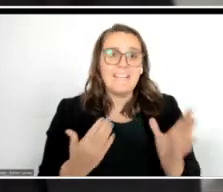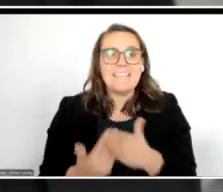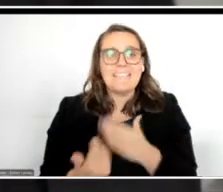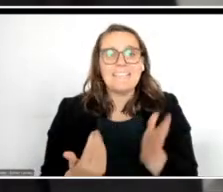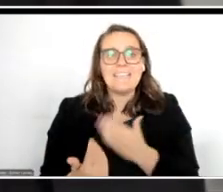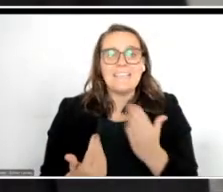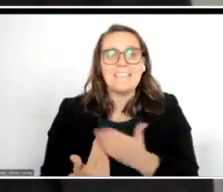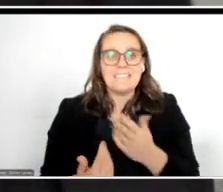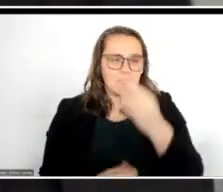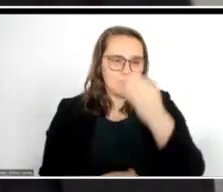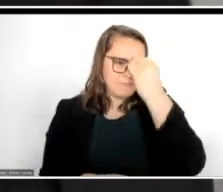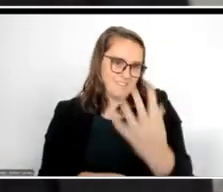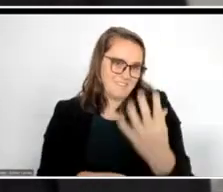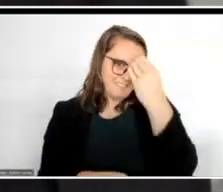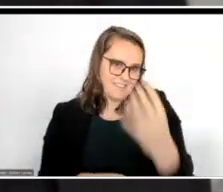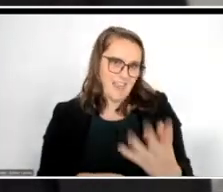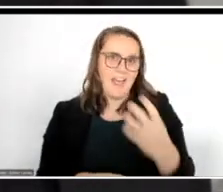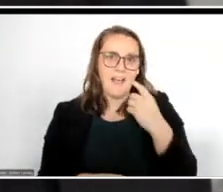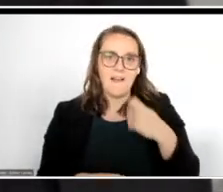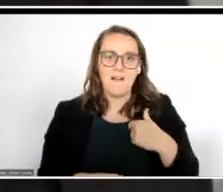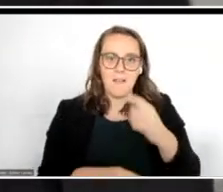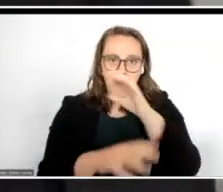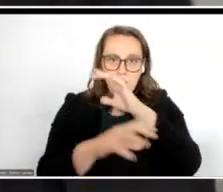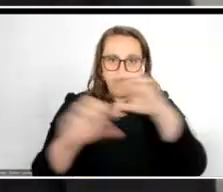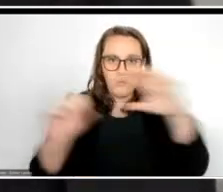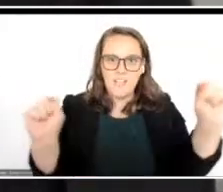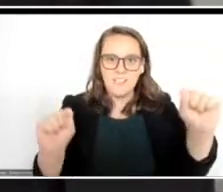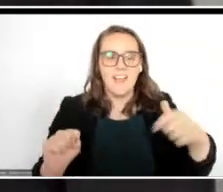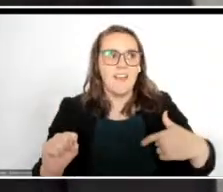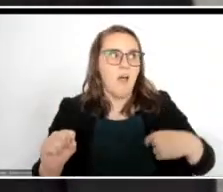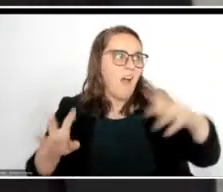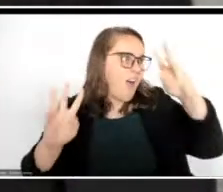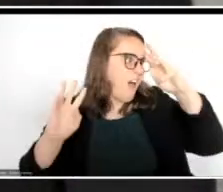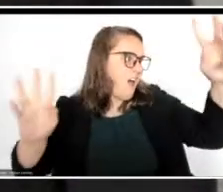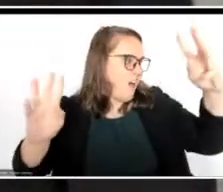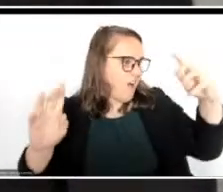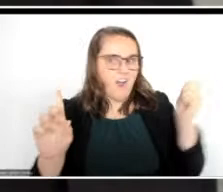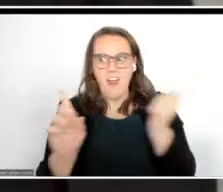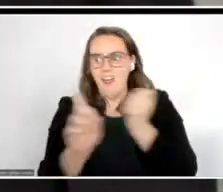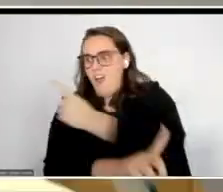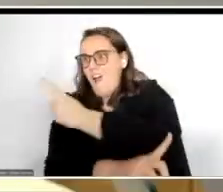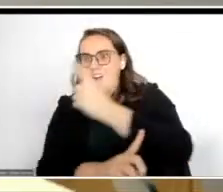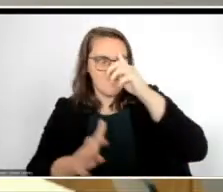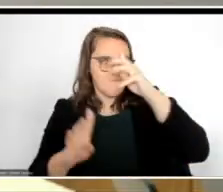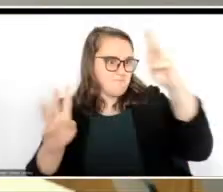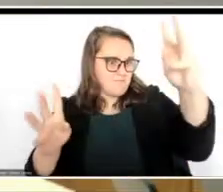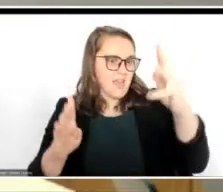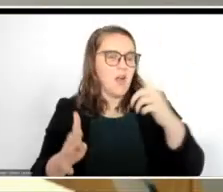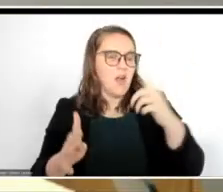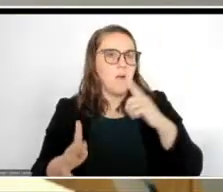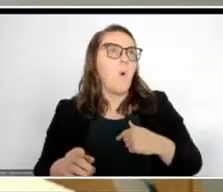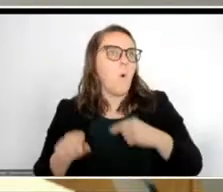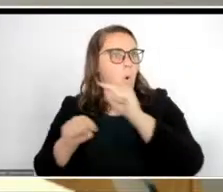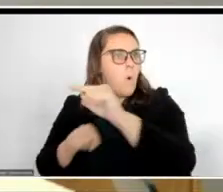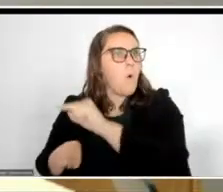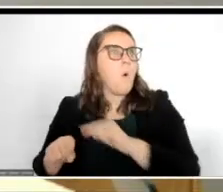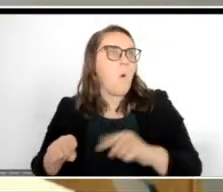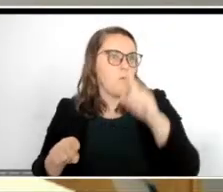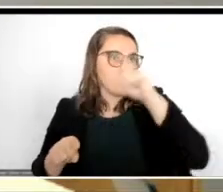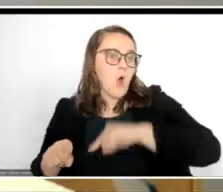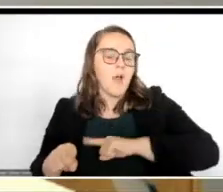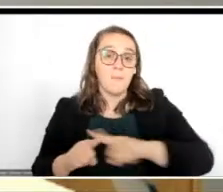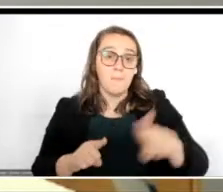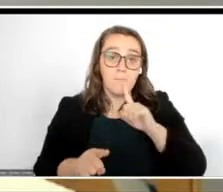know, wild allegations. It's a harder job to be telling him on the back end that, yeah, that wasn't true. What was